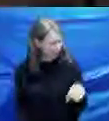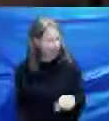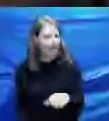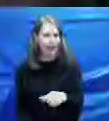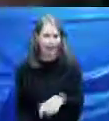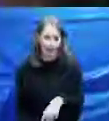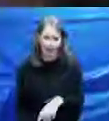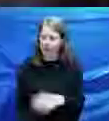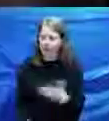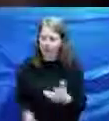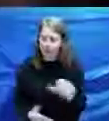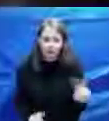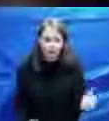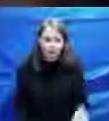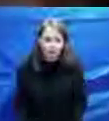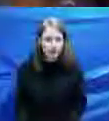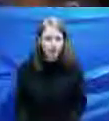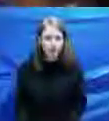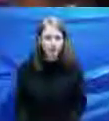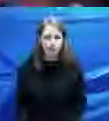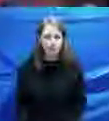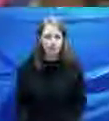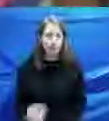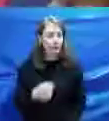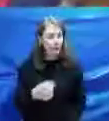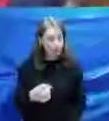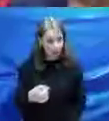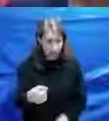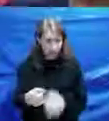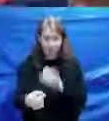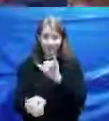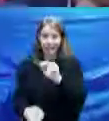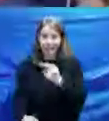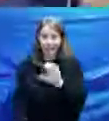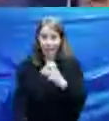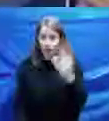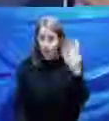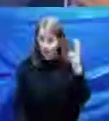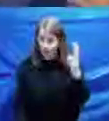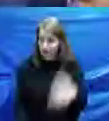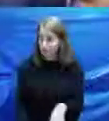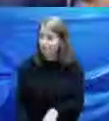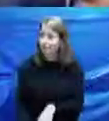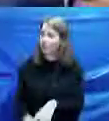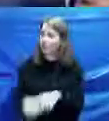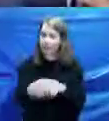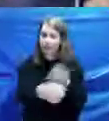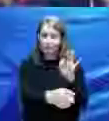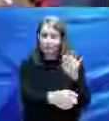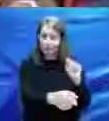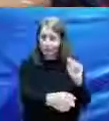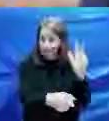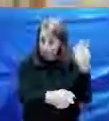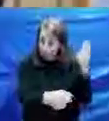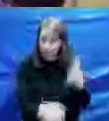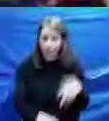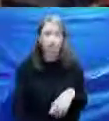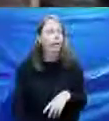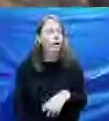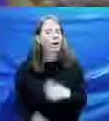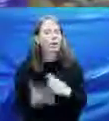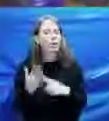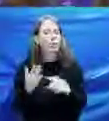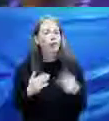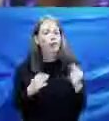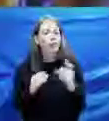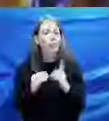meters. Yep. Cubic inch. Cubic inches. Cubic feet. Cubic feet. And there's one more